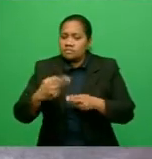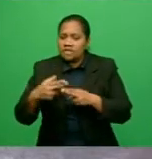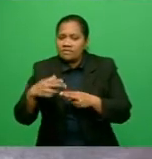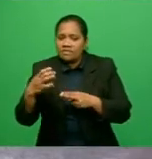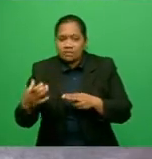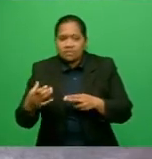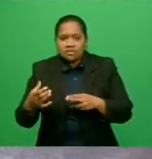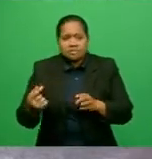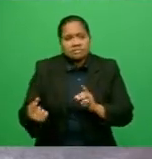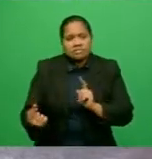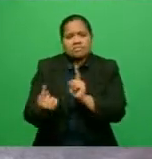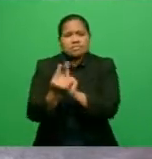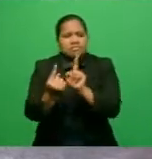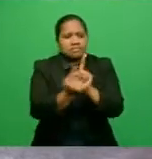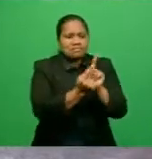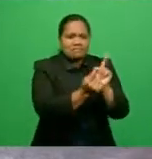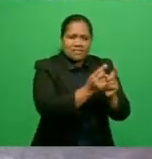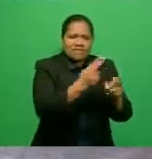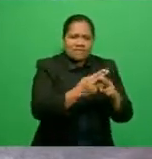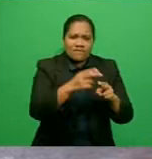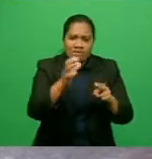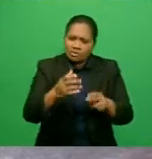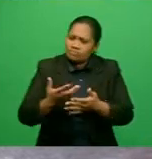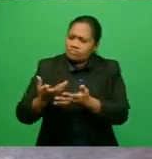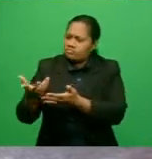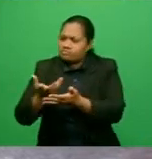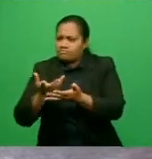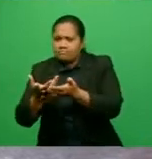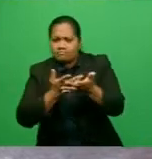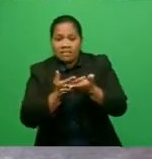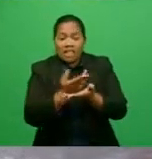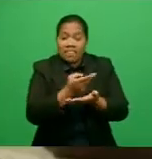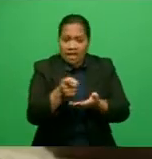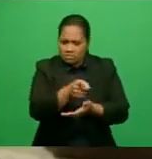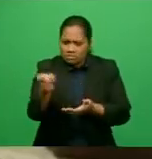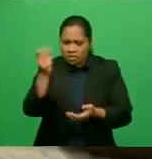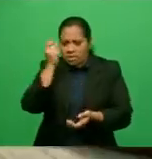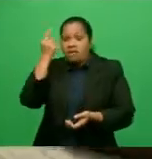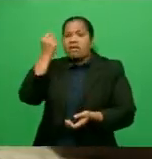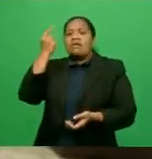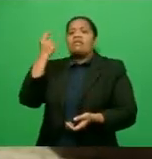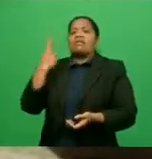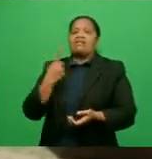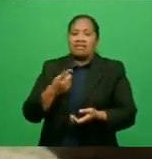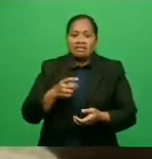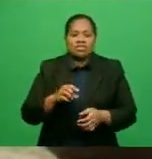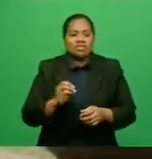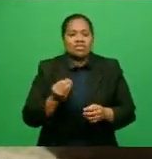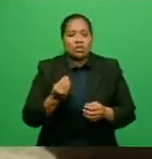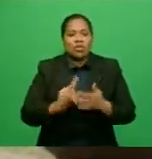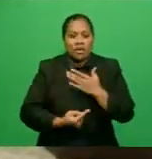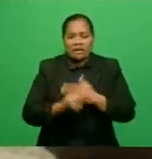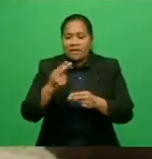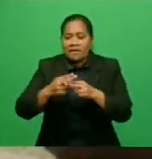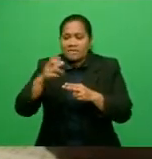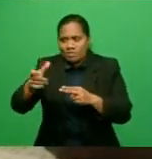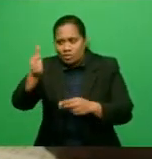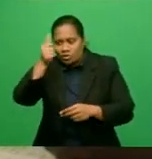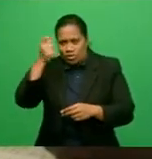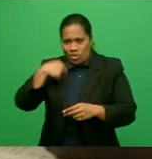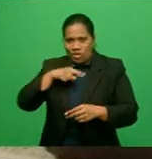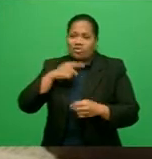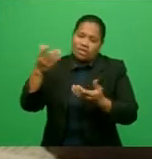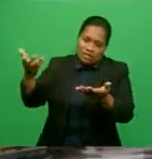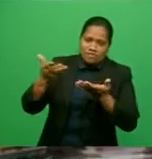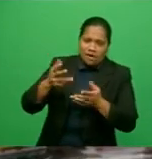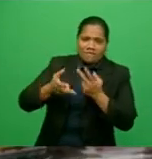to meet the farmers, we talked to them, then they knew that. Then slowly the farmers knew us, and they're bringing all their